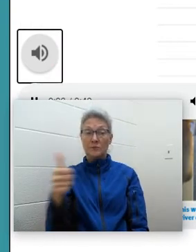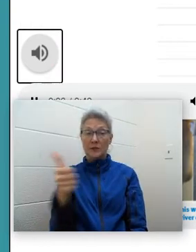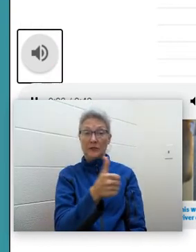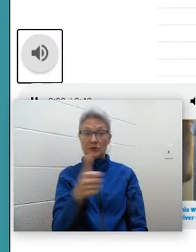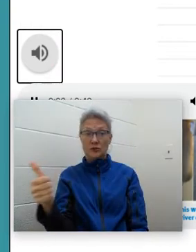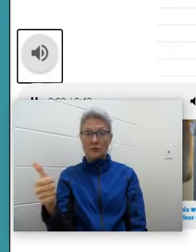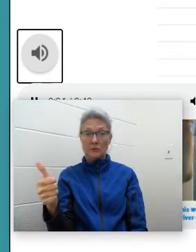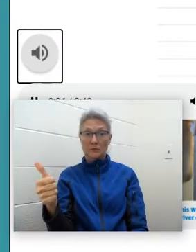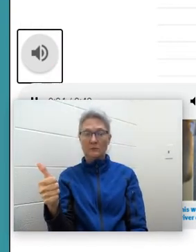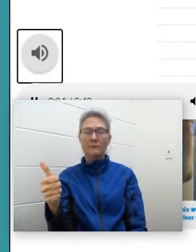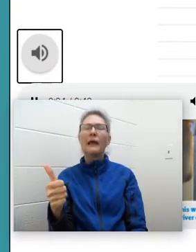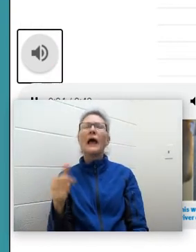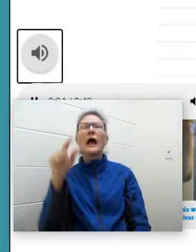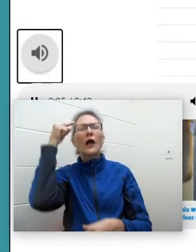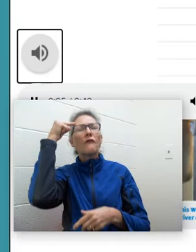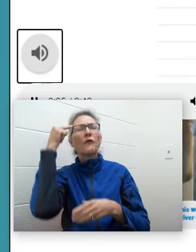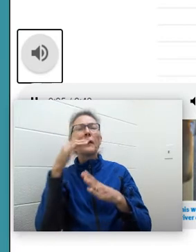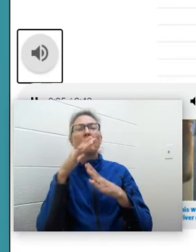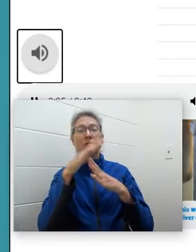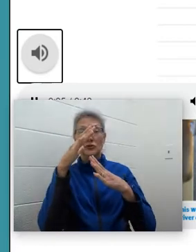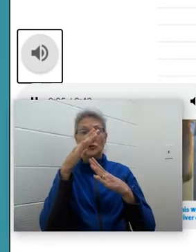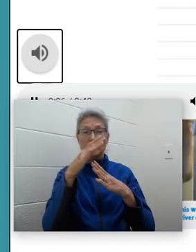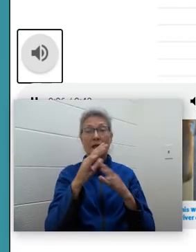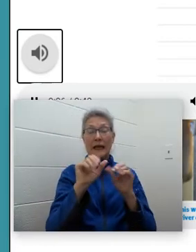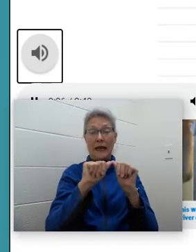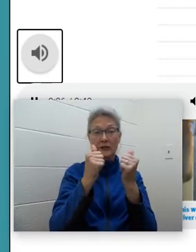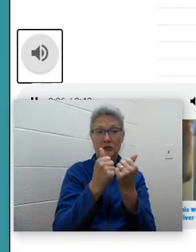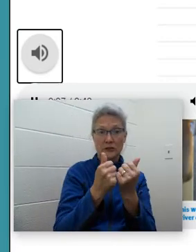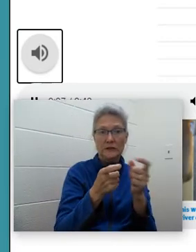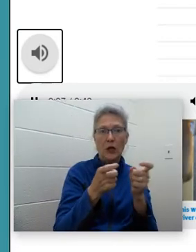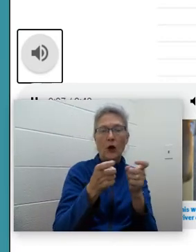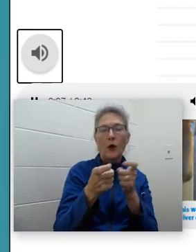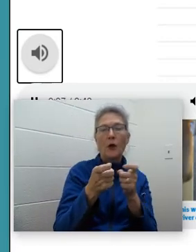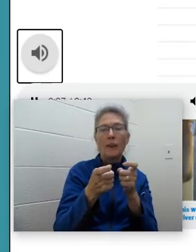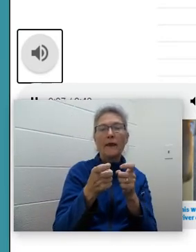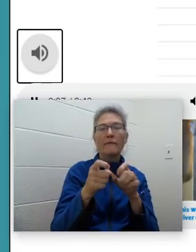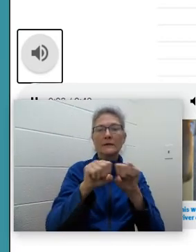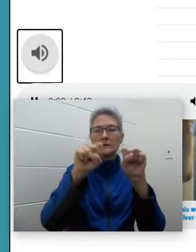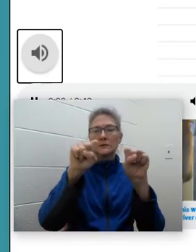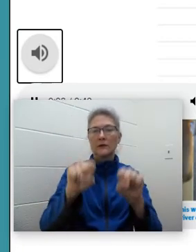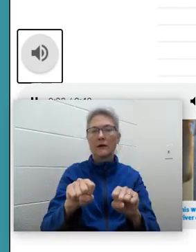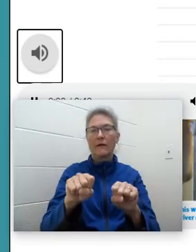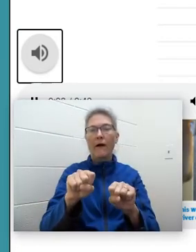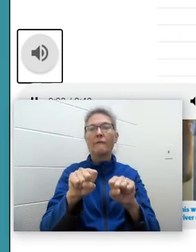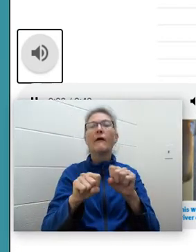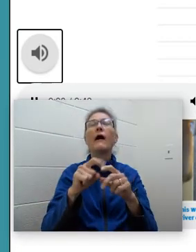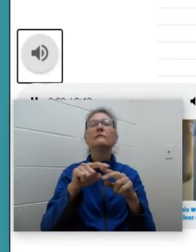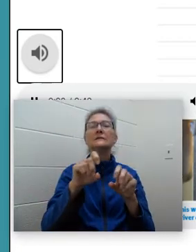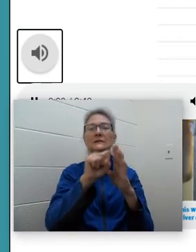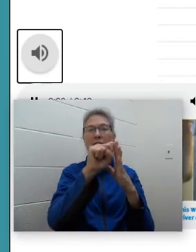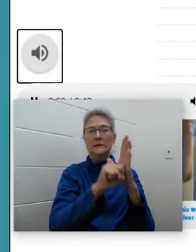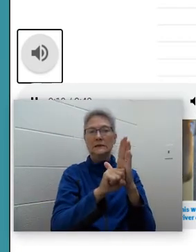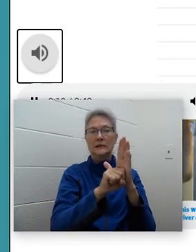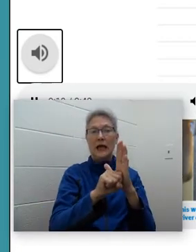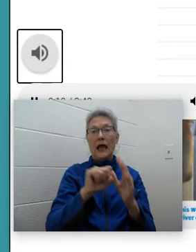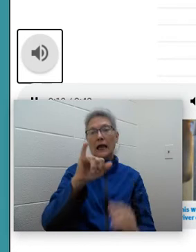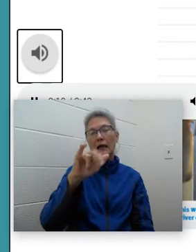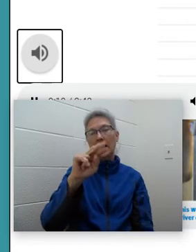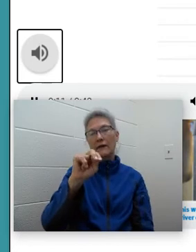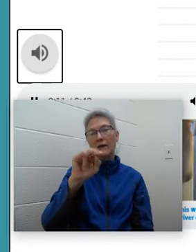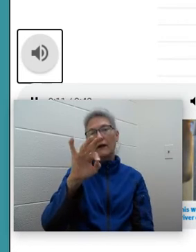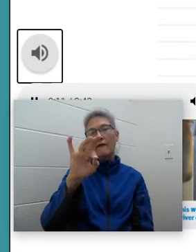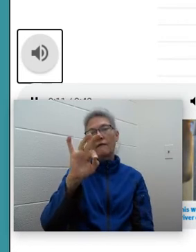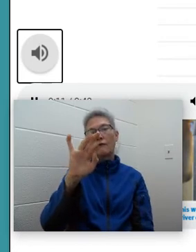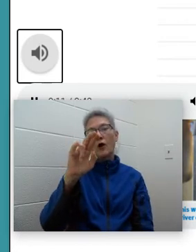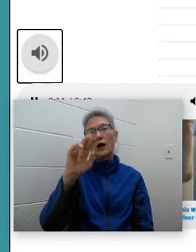Transportation. Government officials and agencies handle the infrastructure of states. An infrastructure is the base